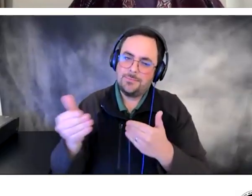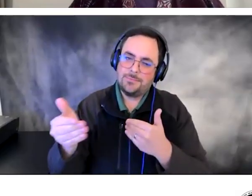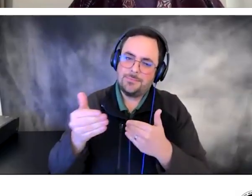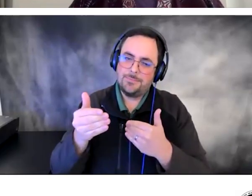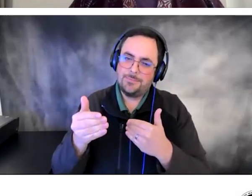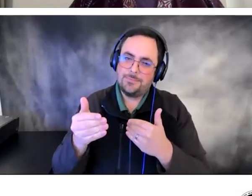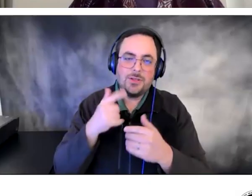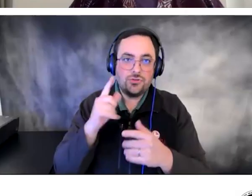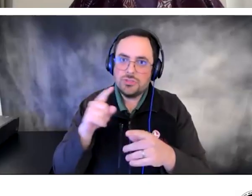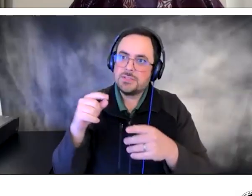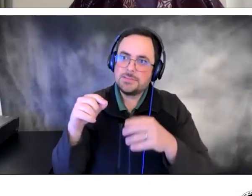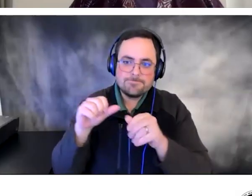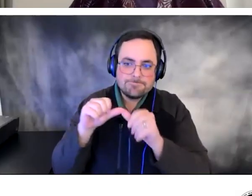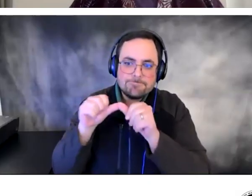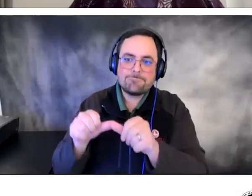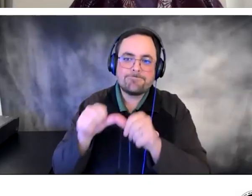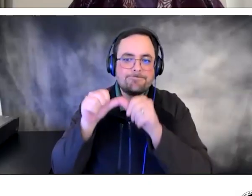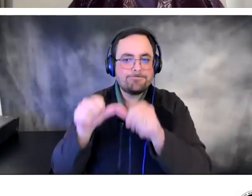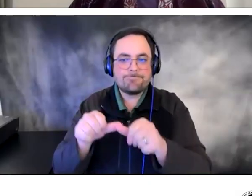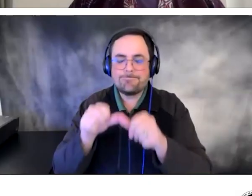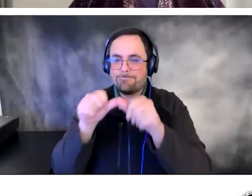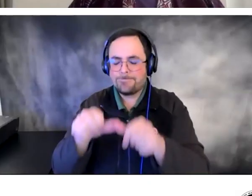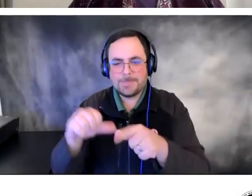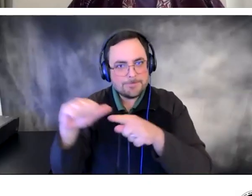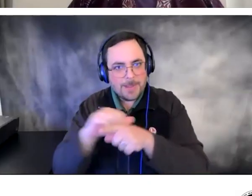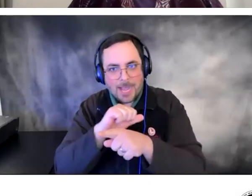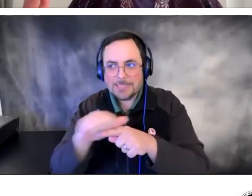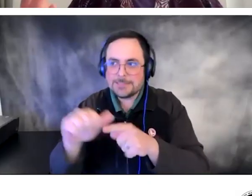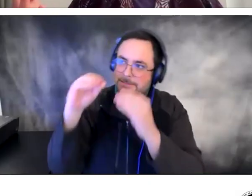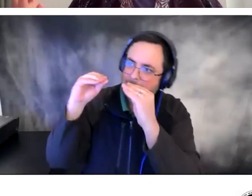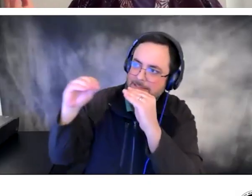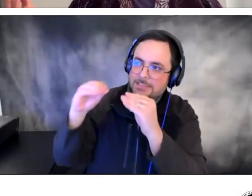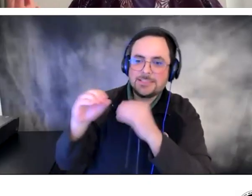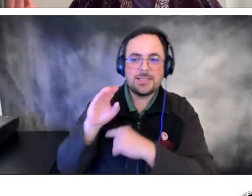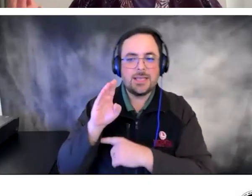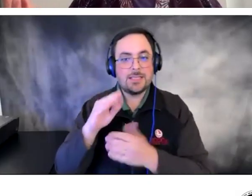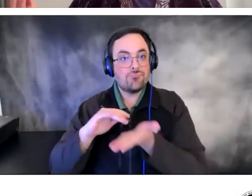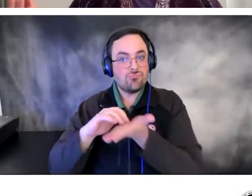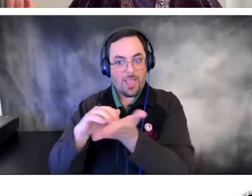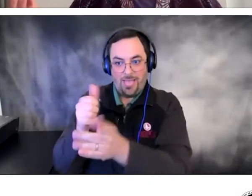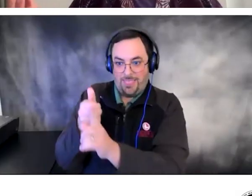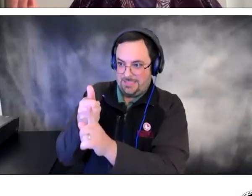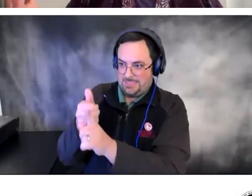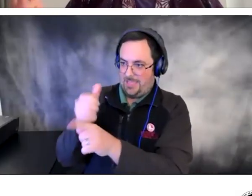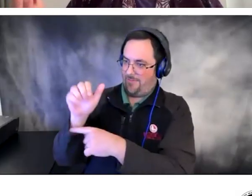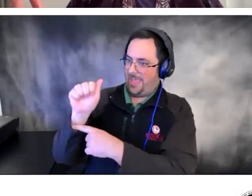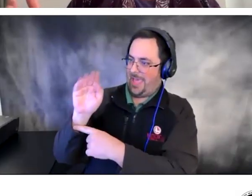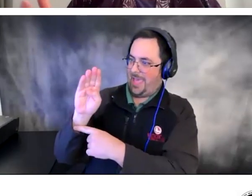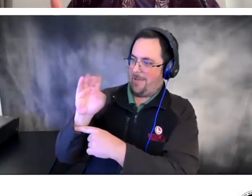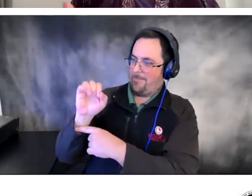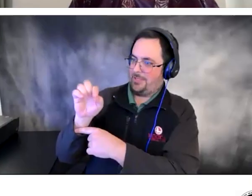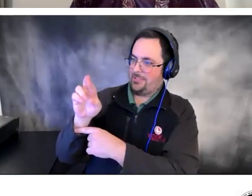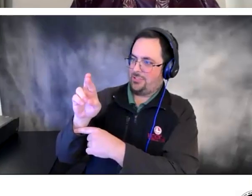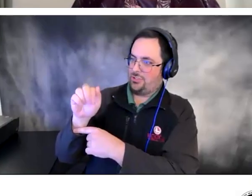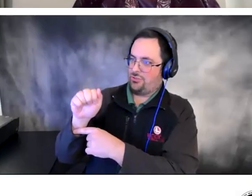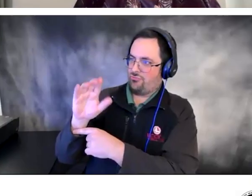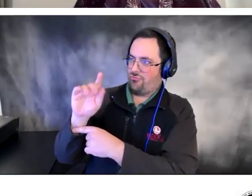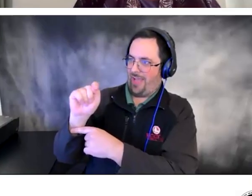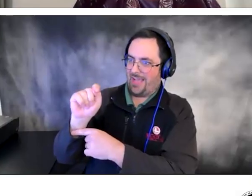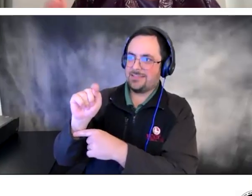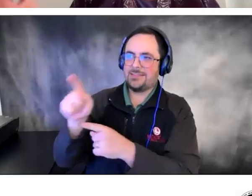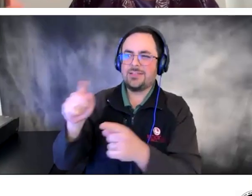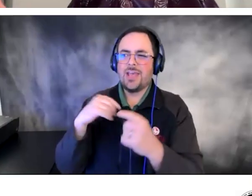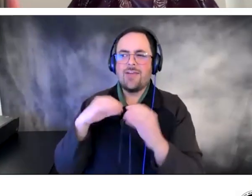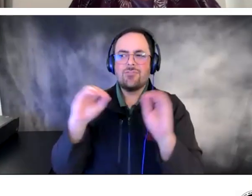you keep practicing and practicing and practicing because Braille is abstract. So we don't have, other than